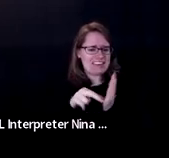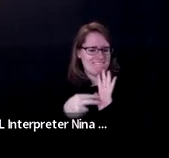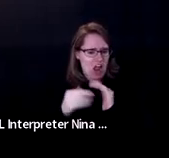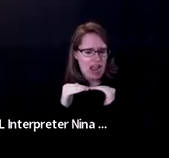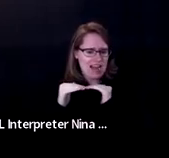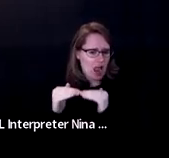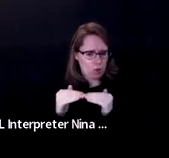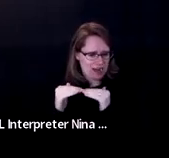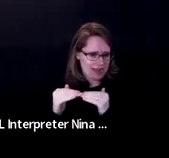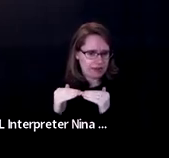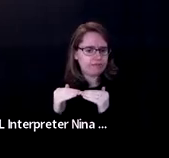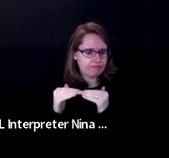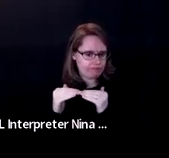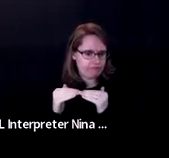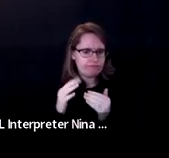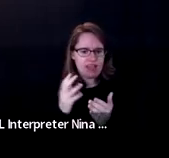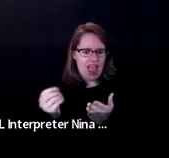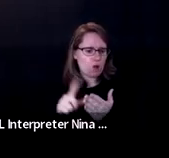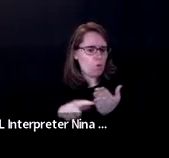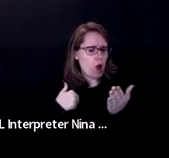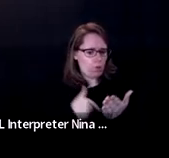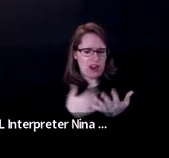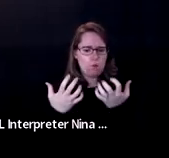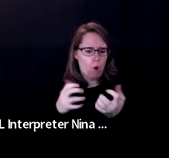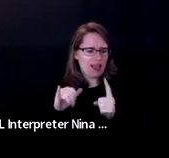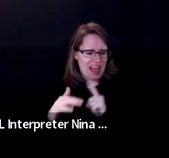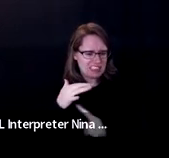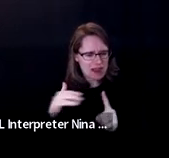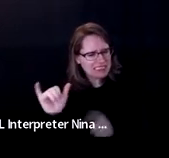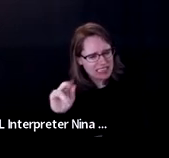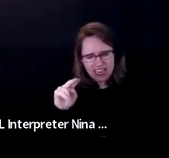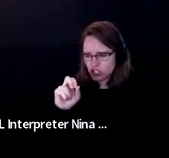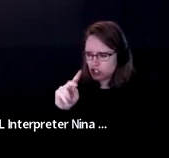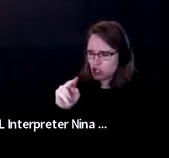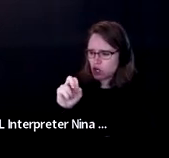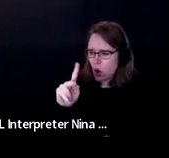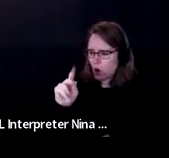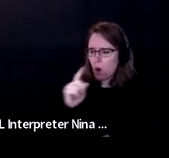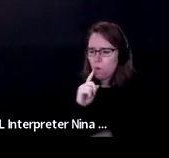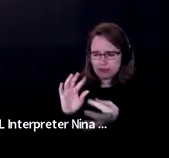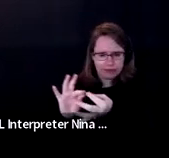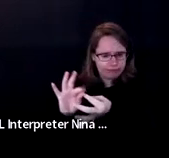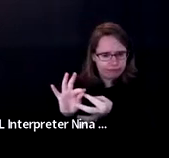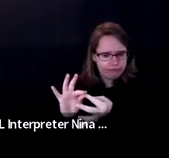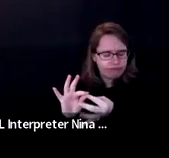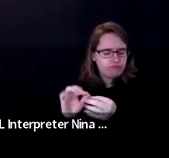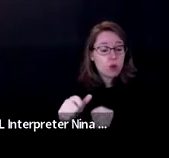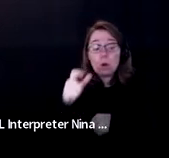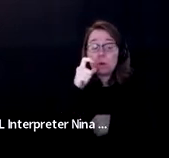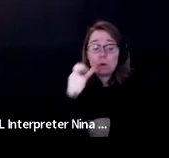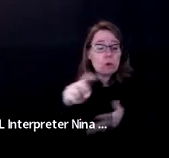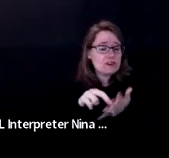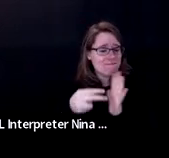define kind of what we want in that space, kind of to what Nanoko was talking about. And like who gets to define that